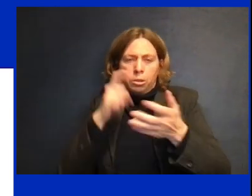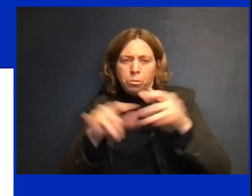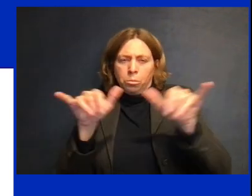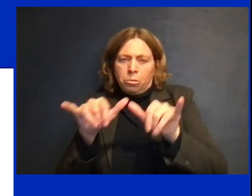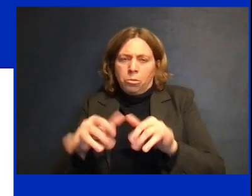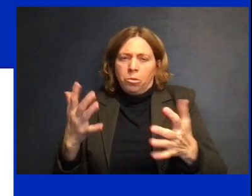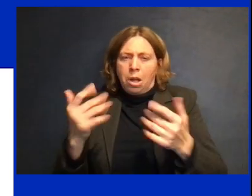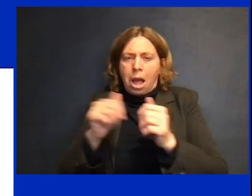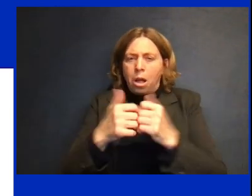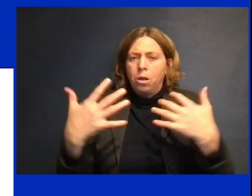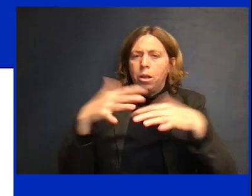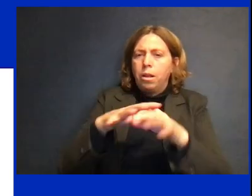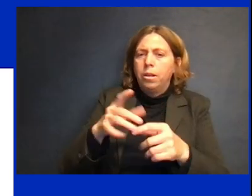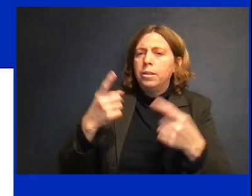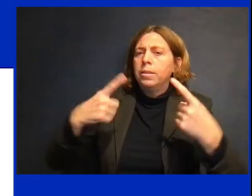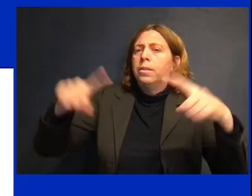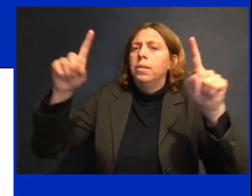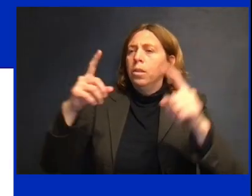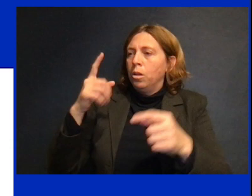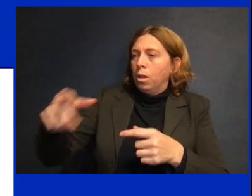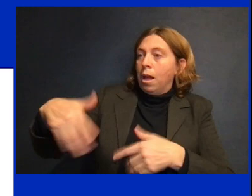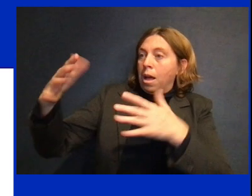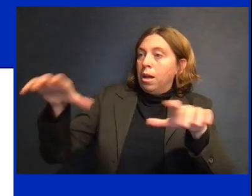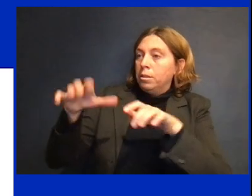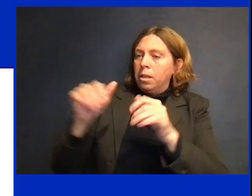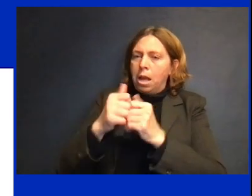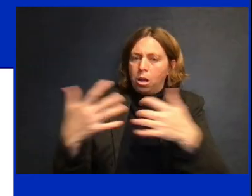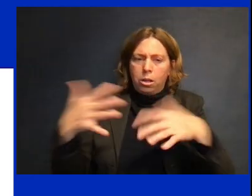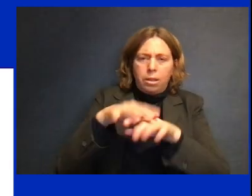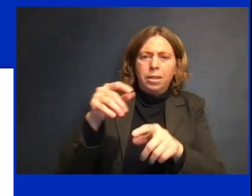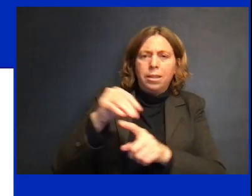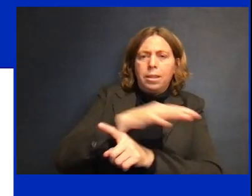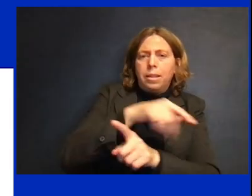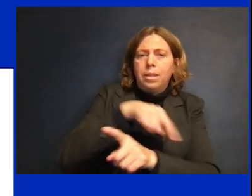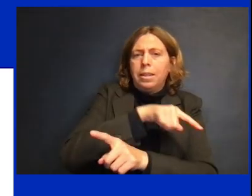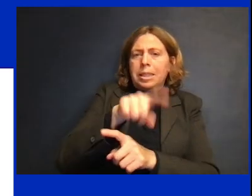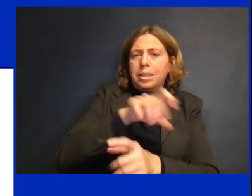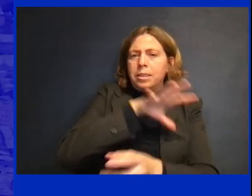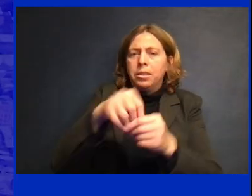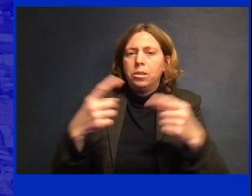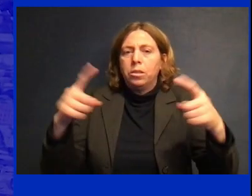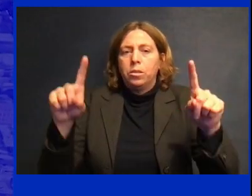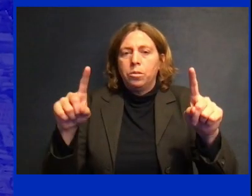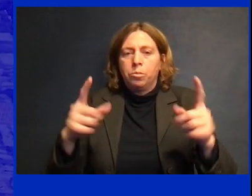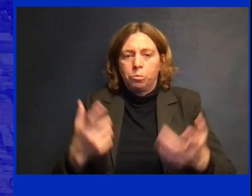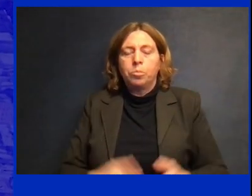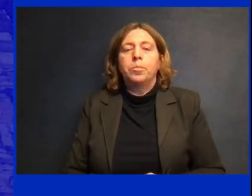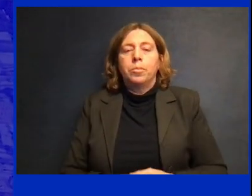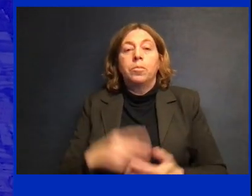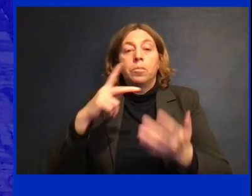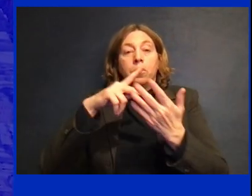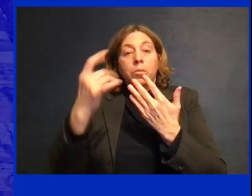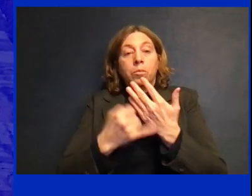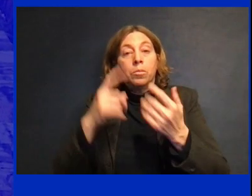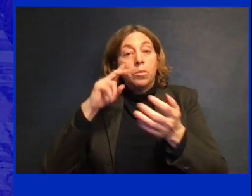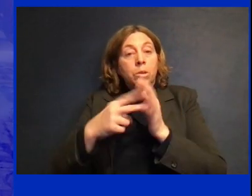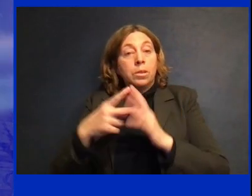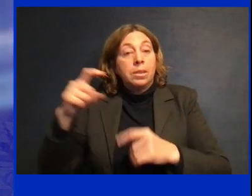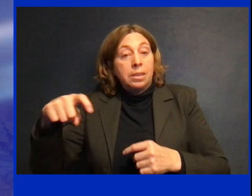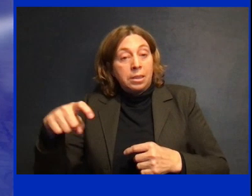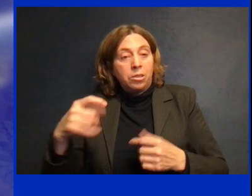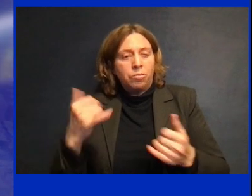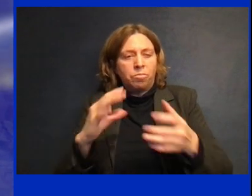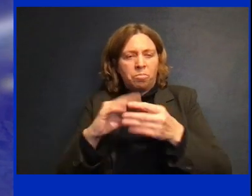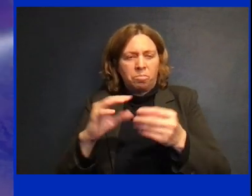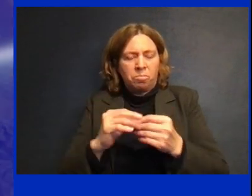measures that may mitigate the potential effects of a proposed action. Project purpose and need.